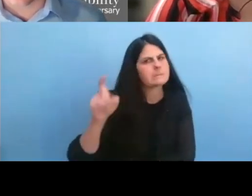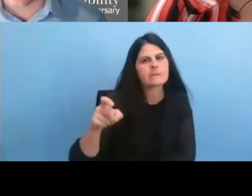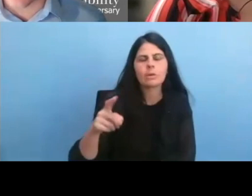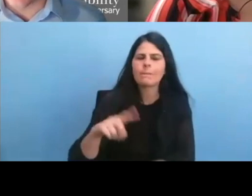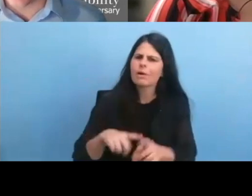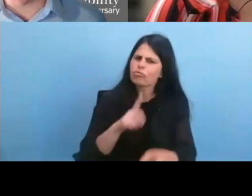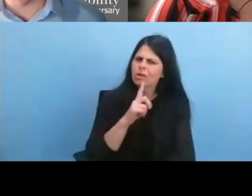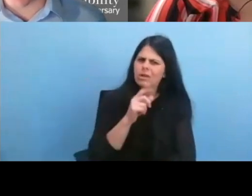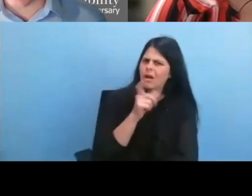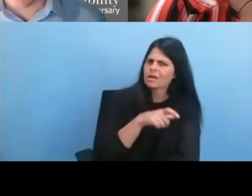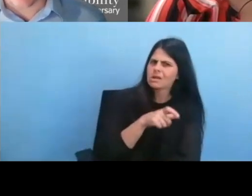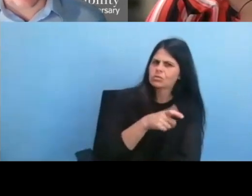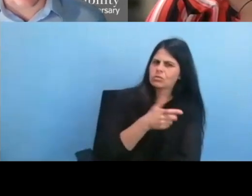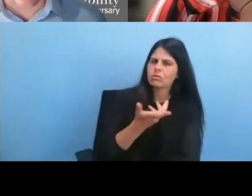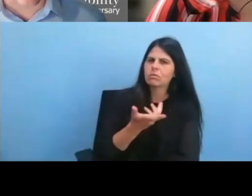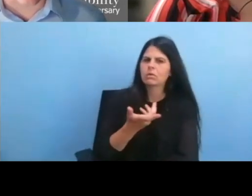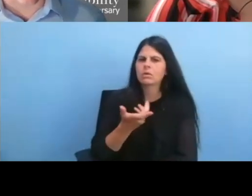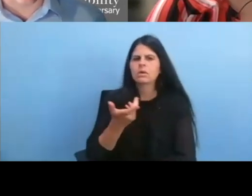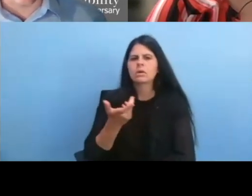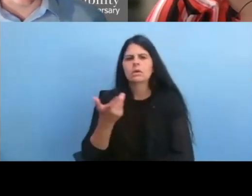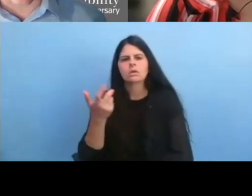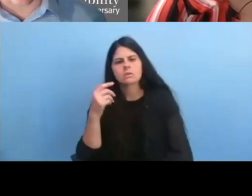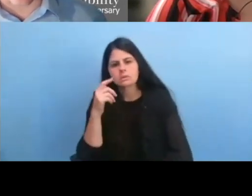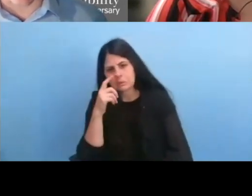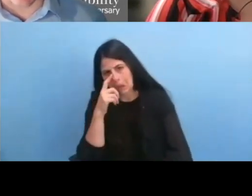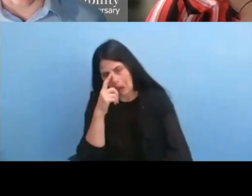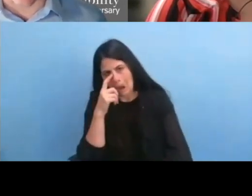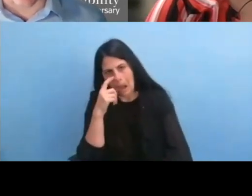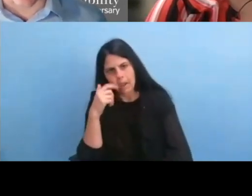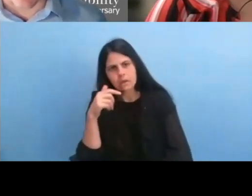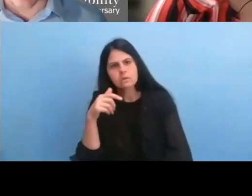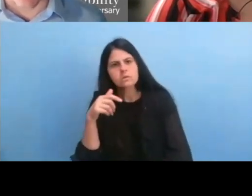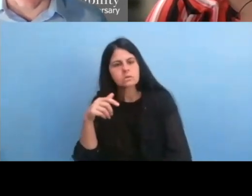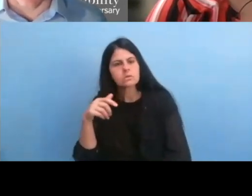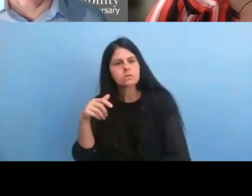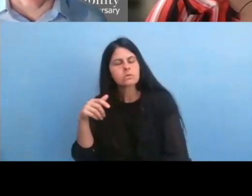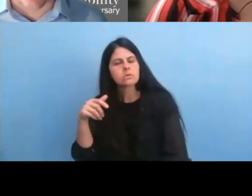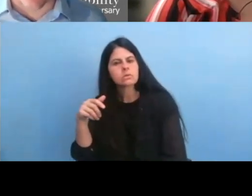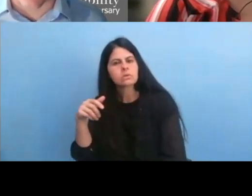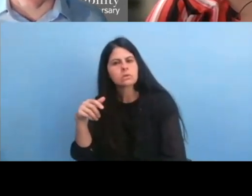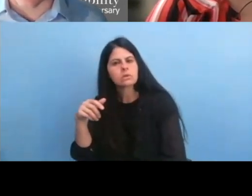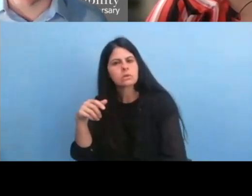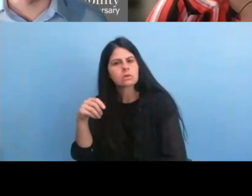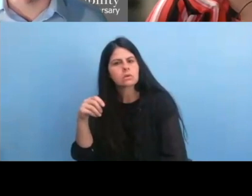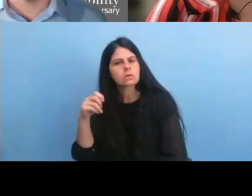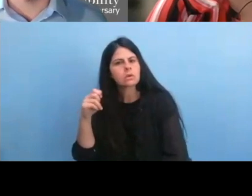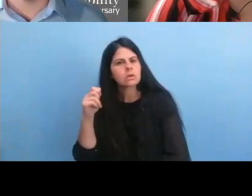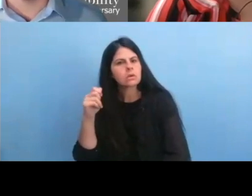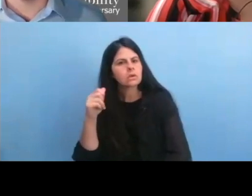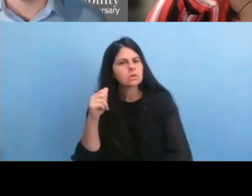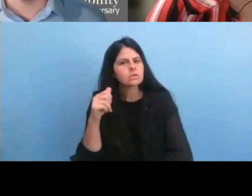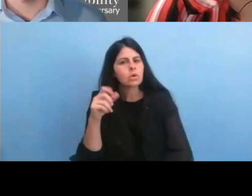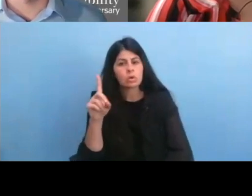you first because you touched on that, but I'm sure that our other two panelists will be able to add something as well.